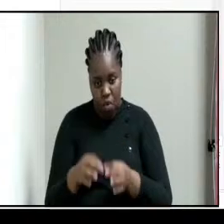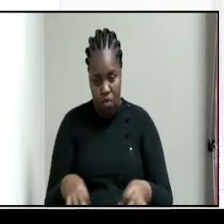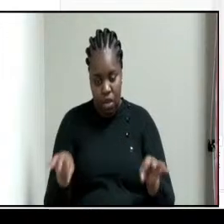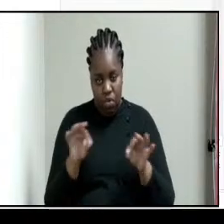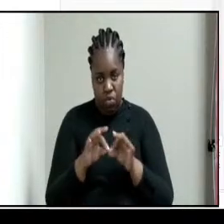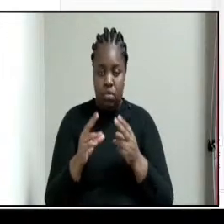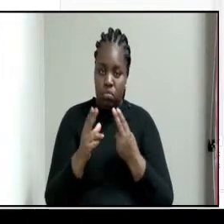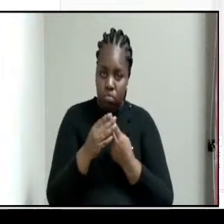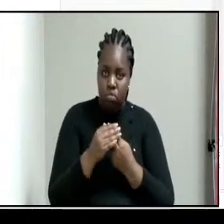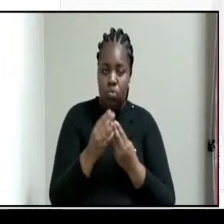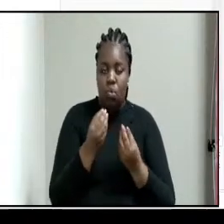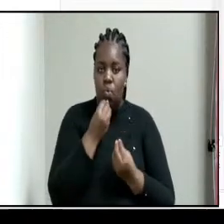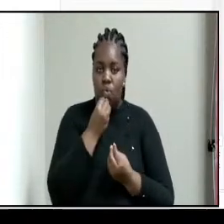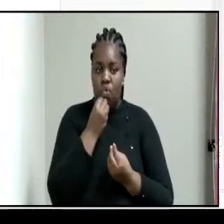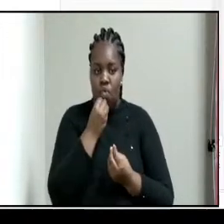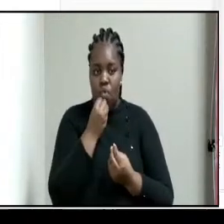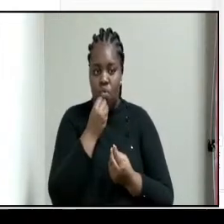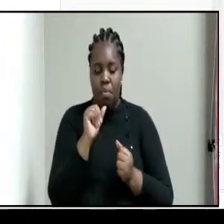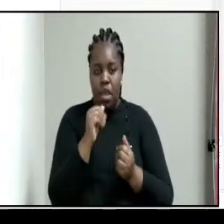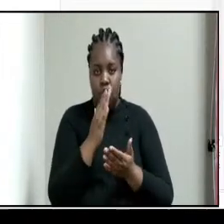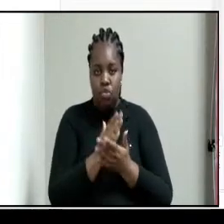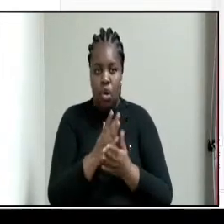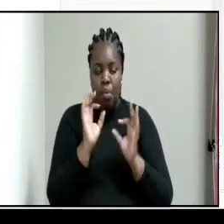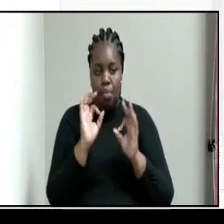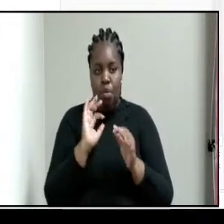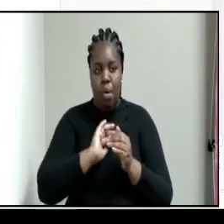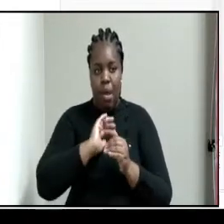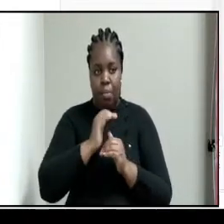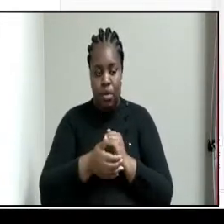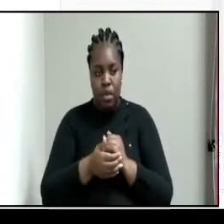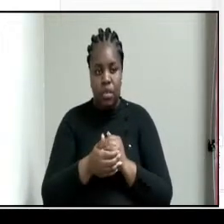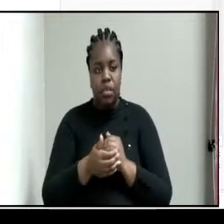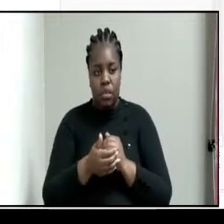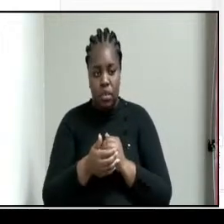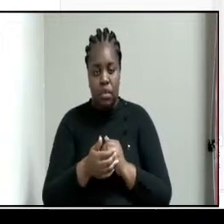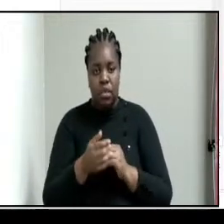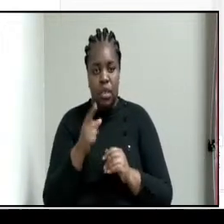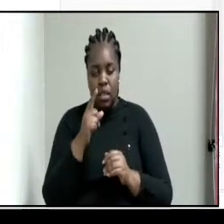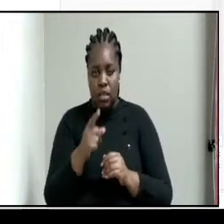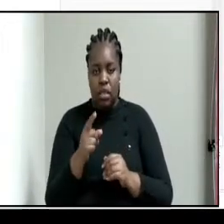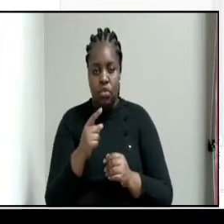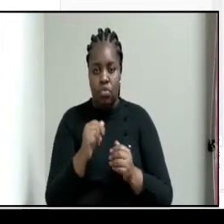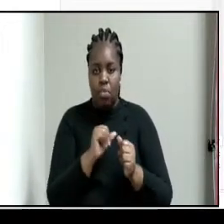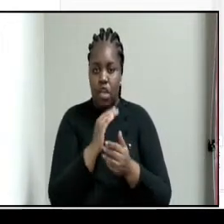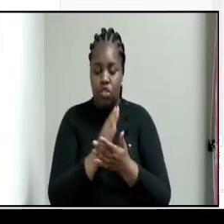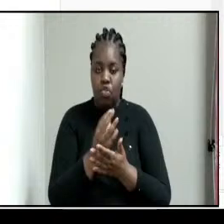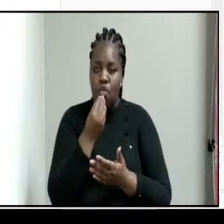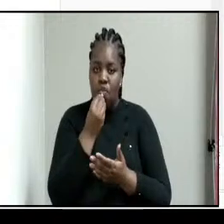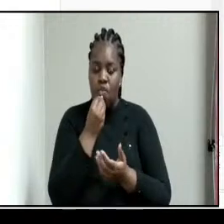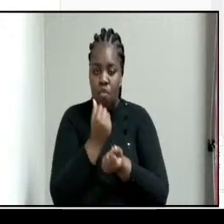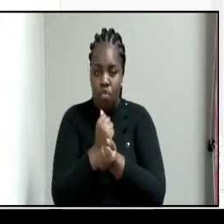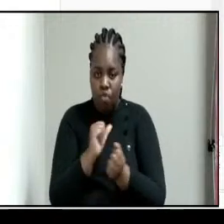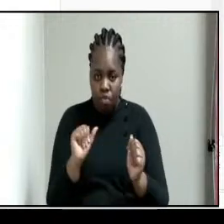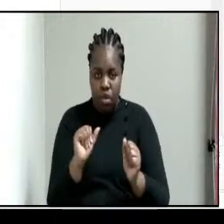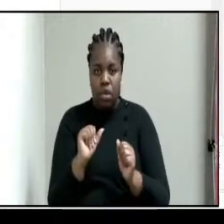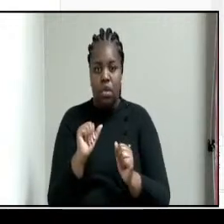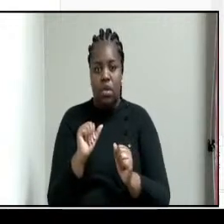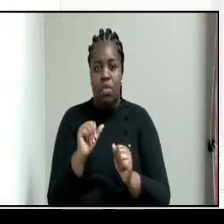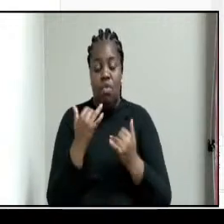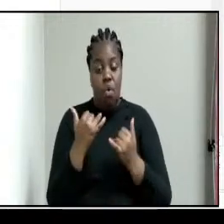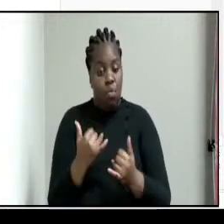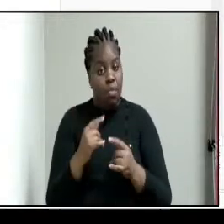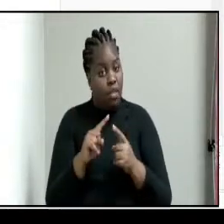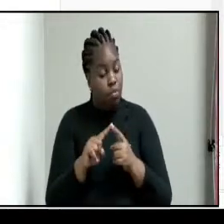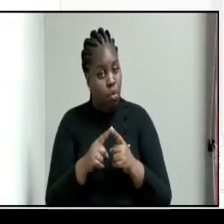to food. And additionally, to ensure the proper protection of the right to food, a state is enjoined to ensure food free from adverse substances. This